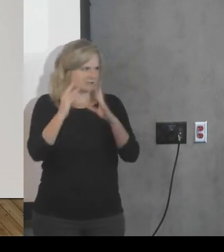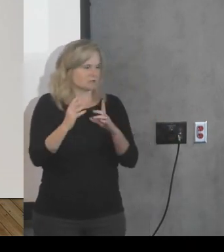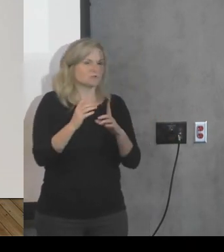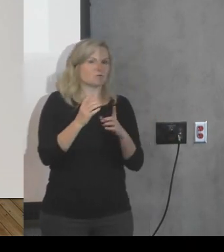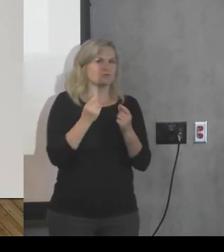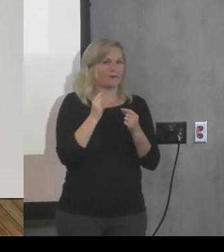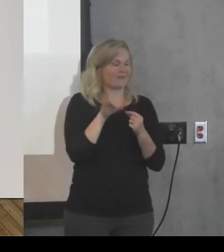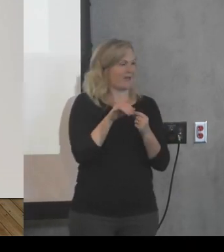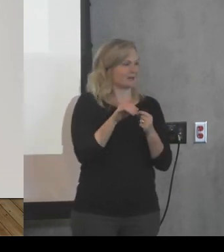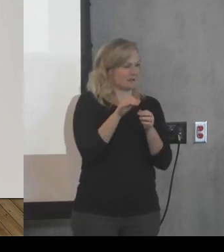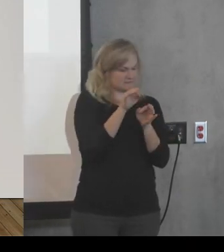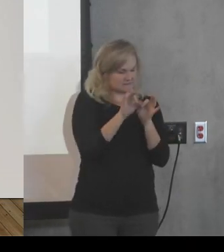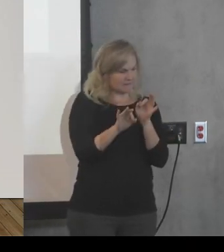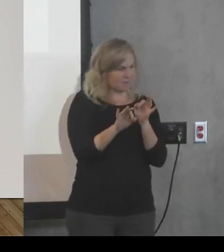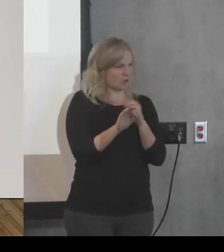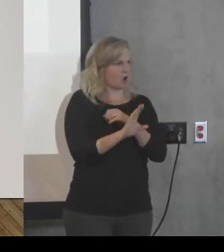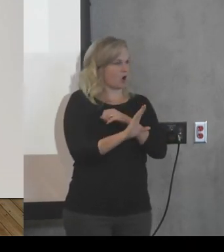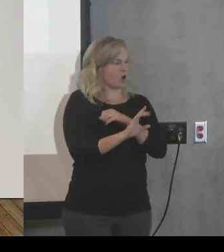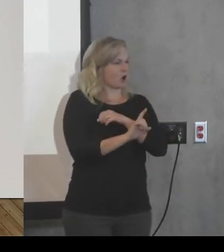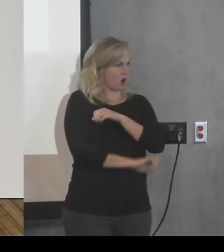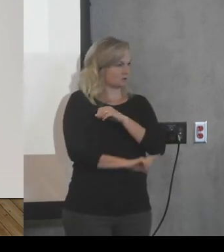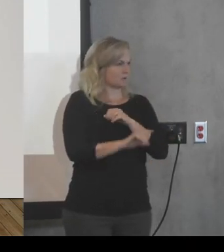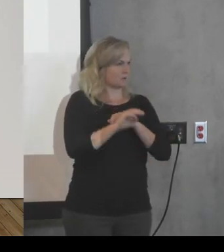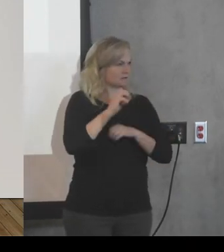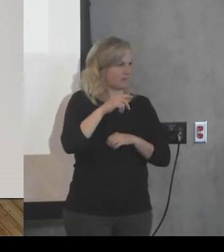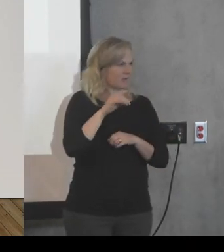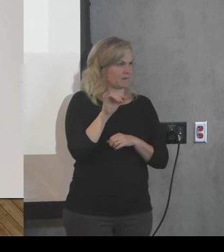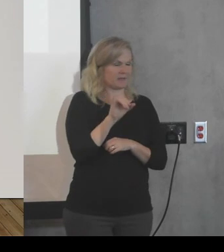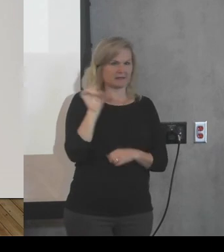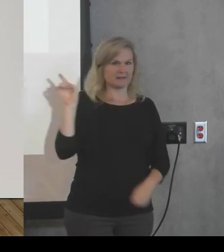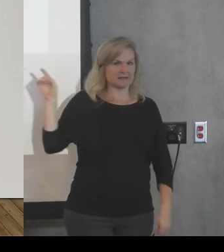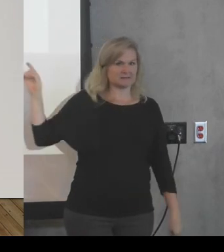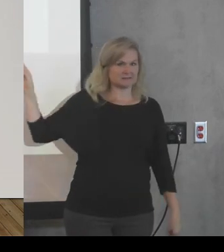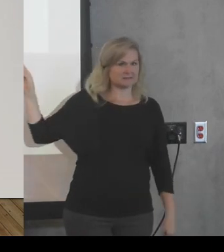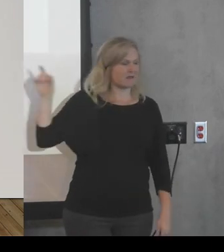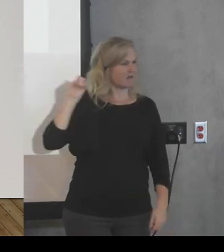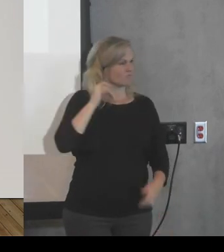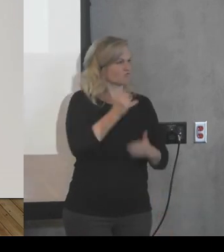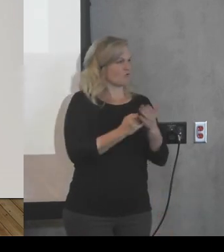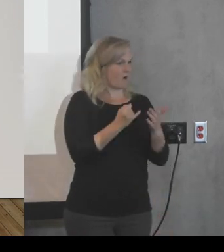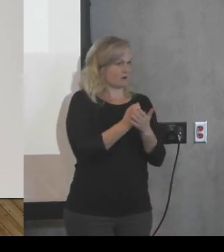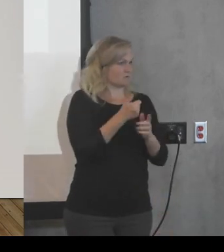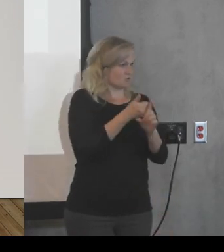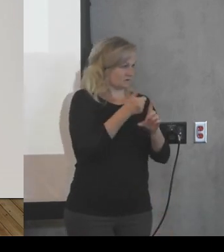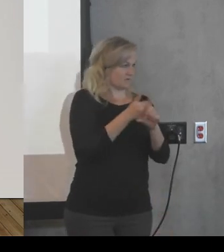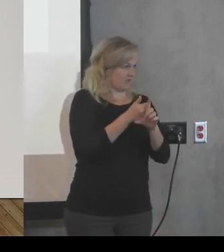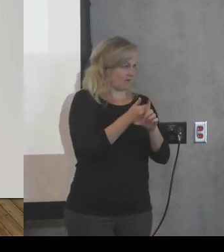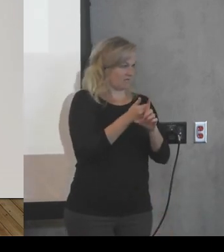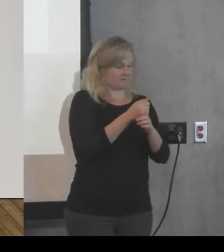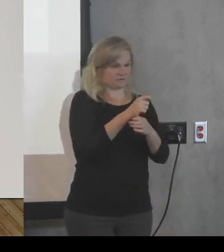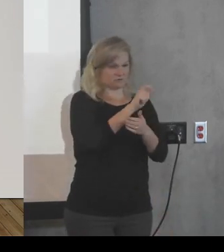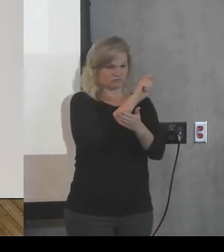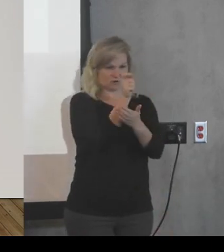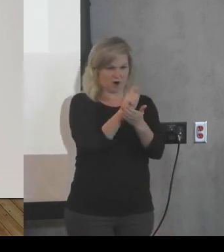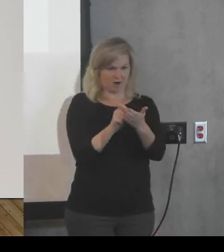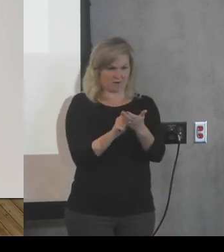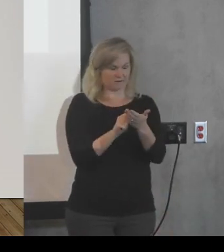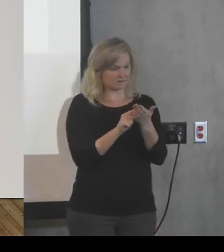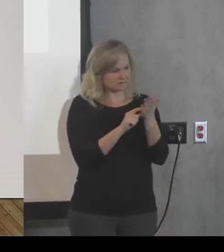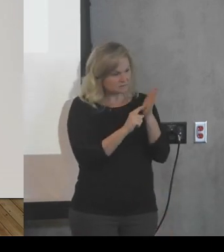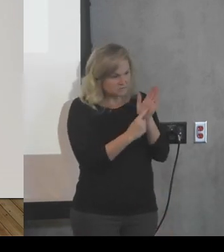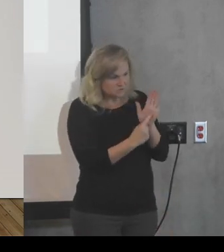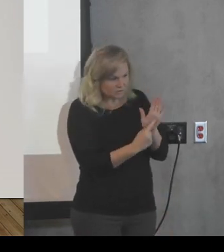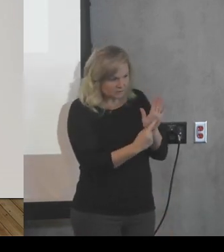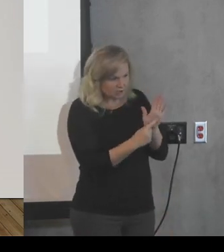simple consequence map like this one on the right freehand is showing them this is how